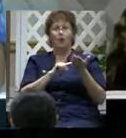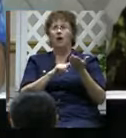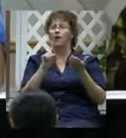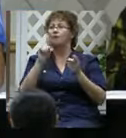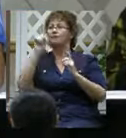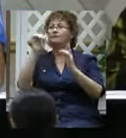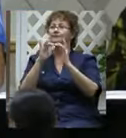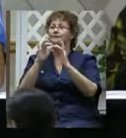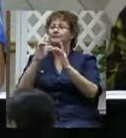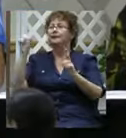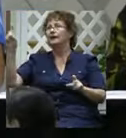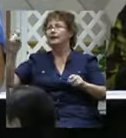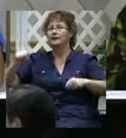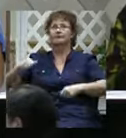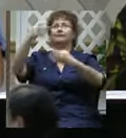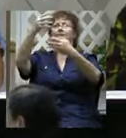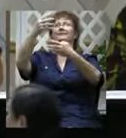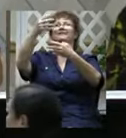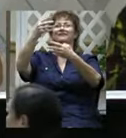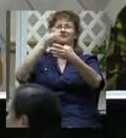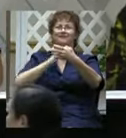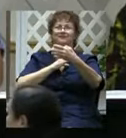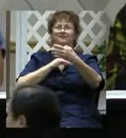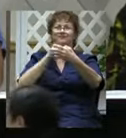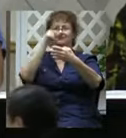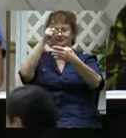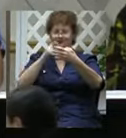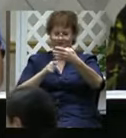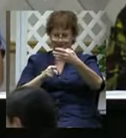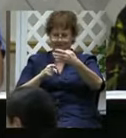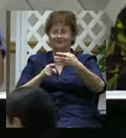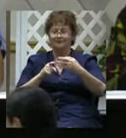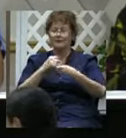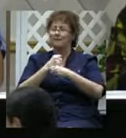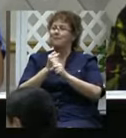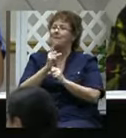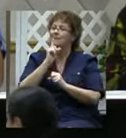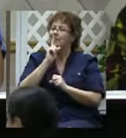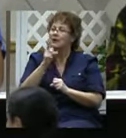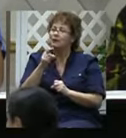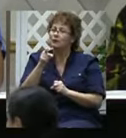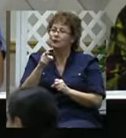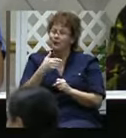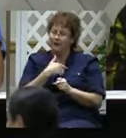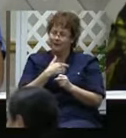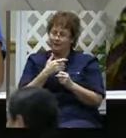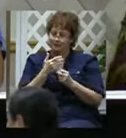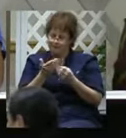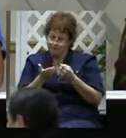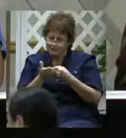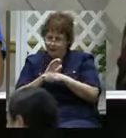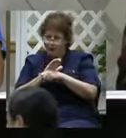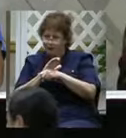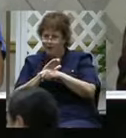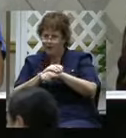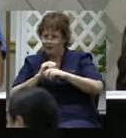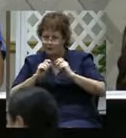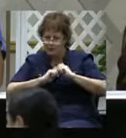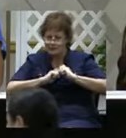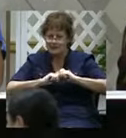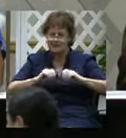live online. Click here and you'll see the Spanish, or click here, you'll see the Chinese. So think about making sure you cover all your points when it comes to